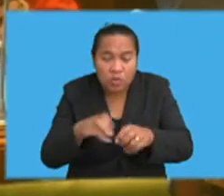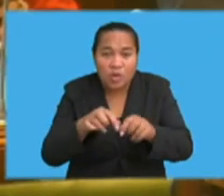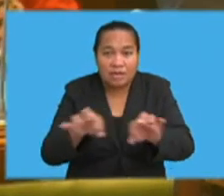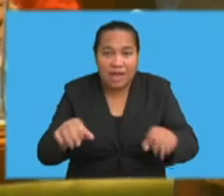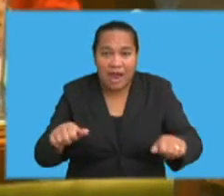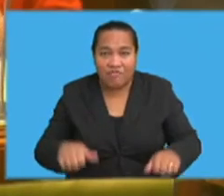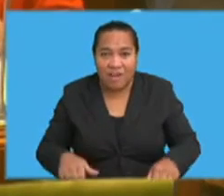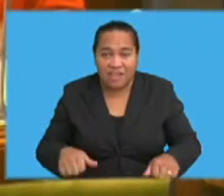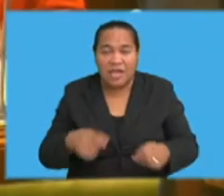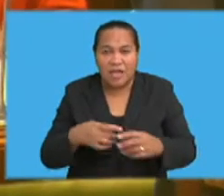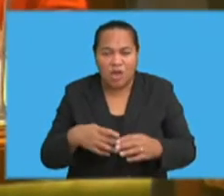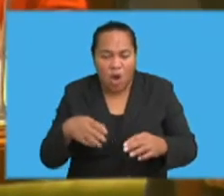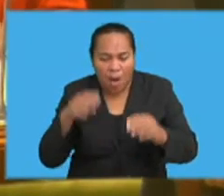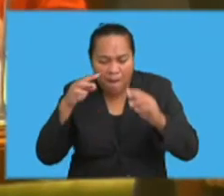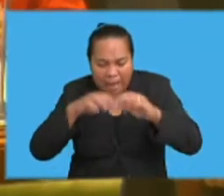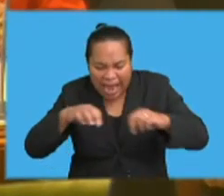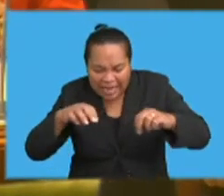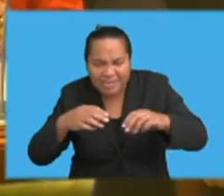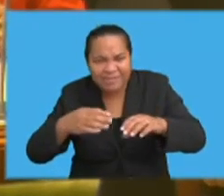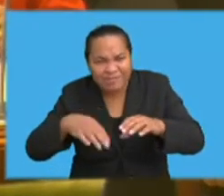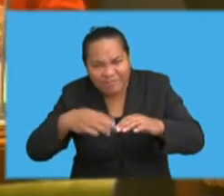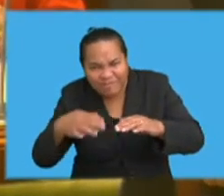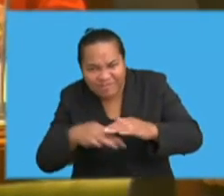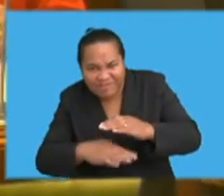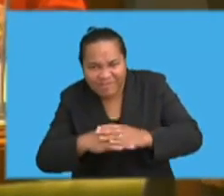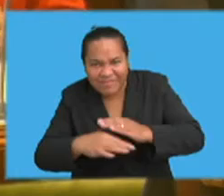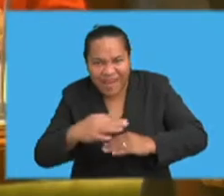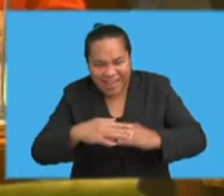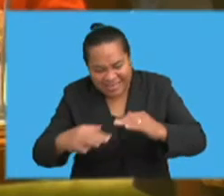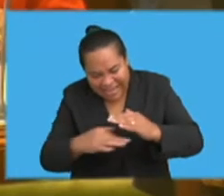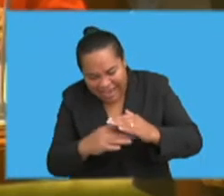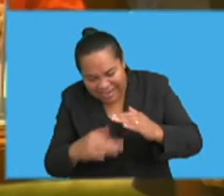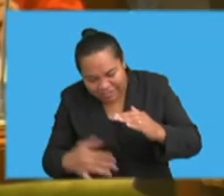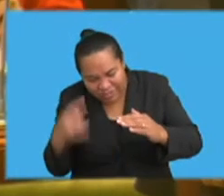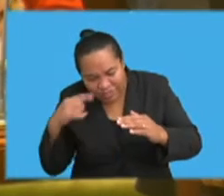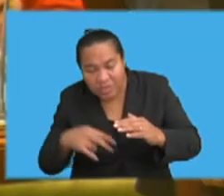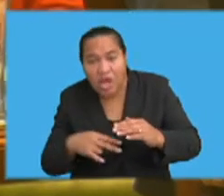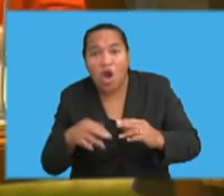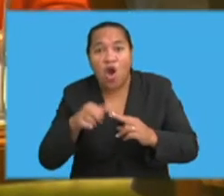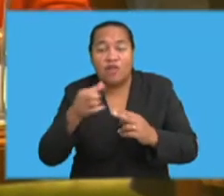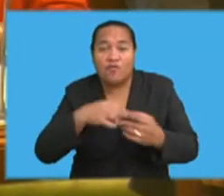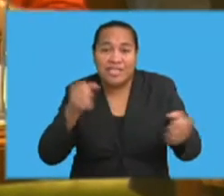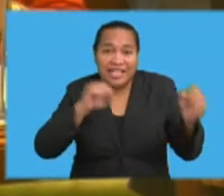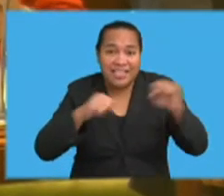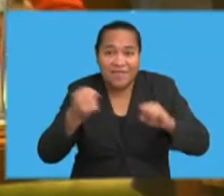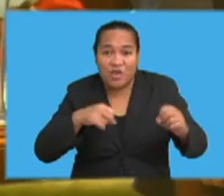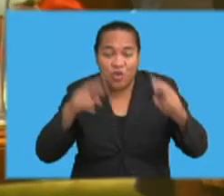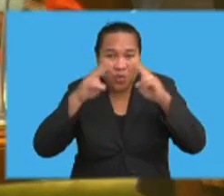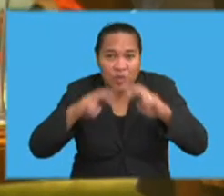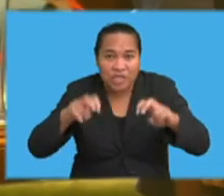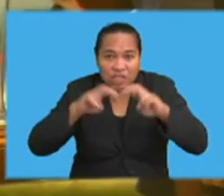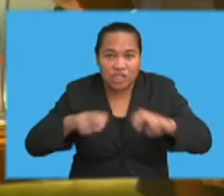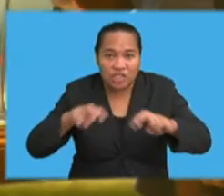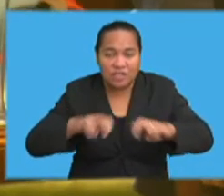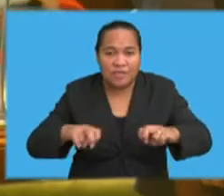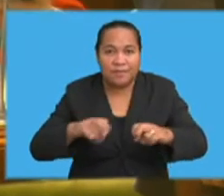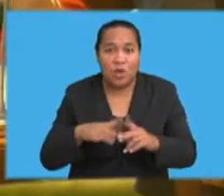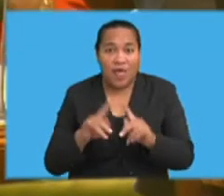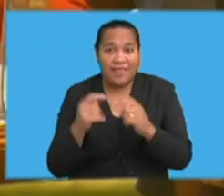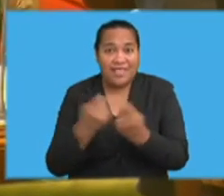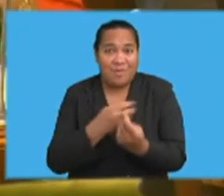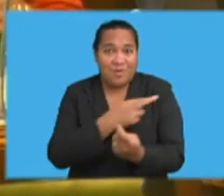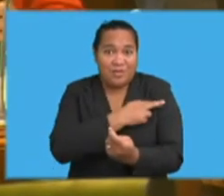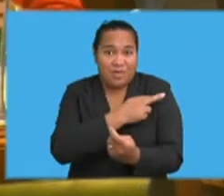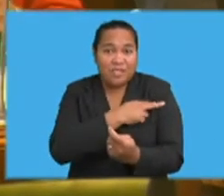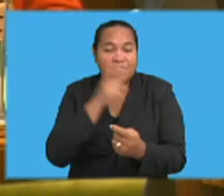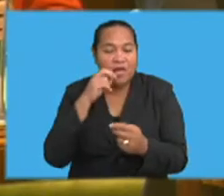mining, surveying, and also used in scientific research. So it is a critical component. The team responsible has